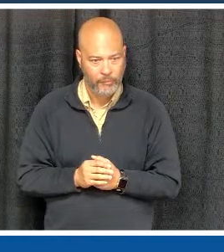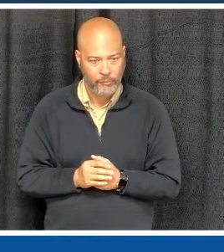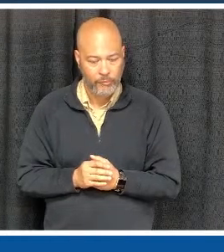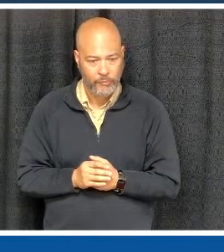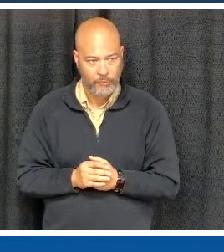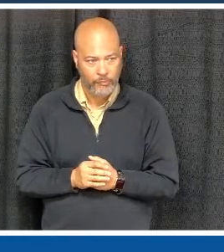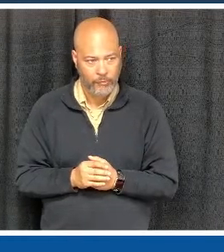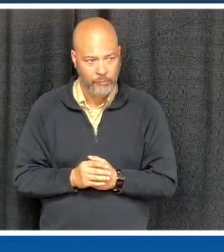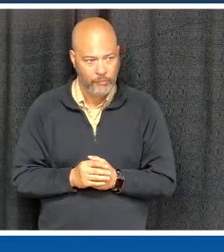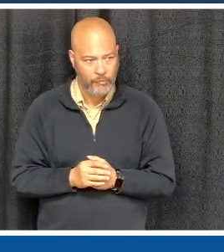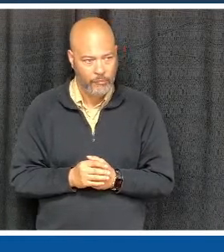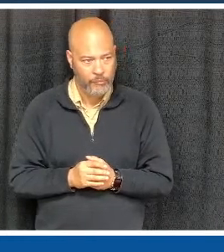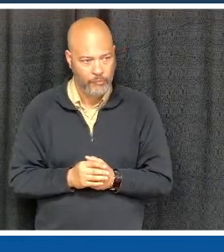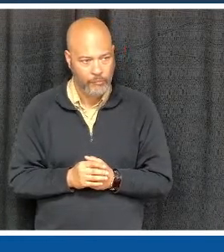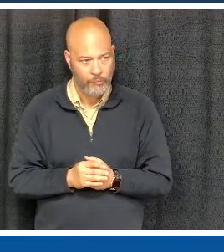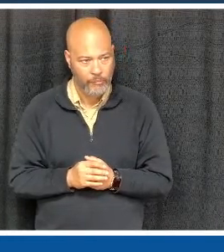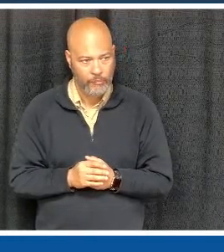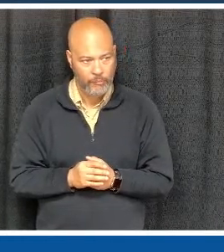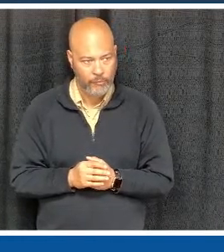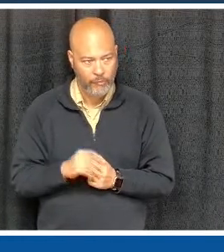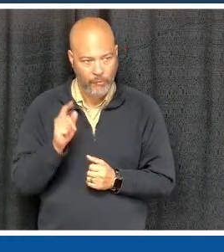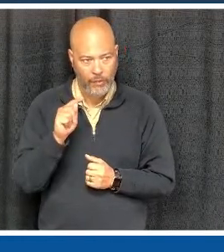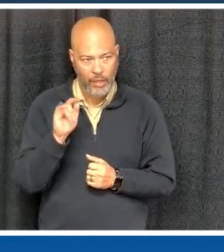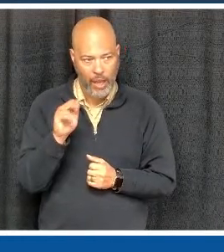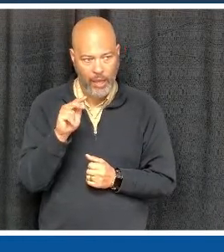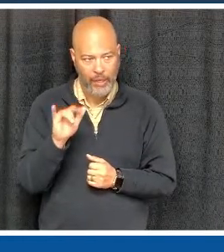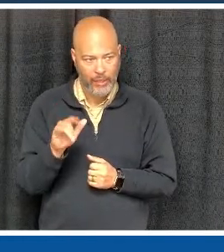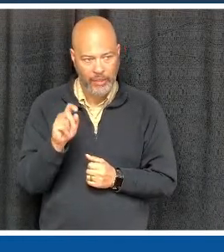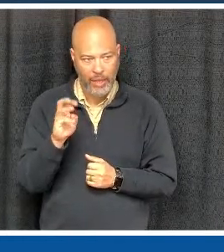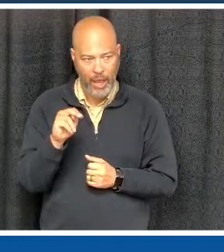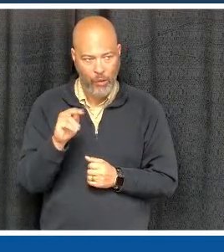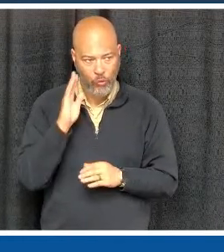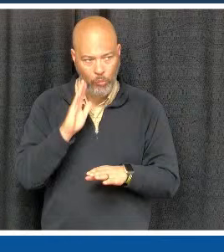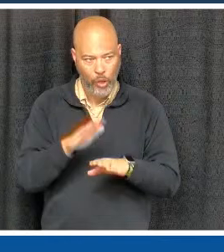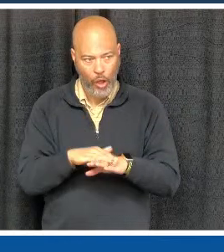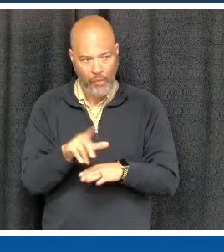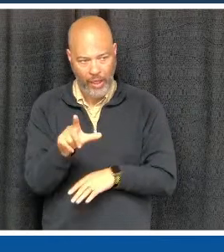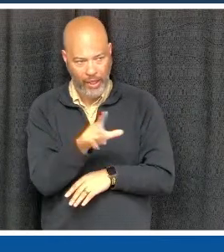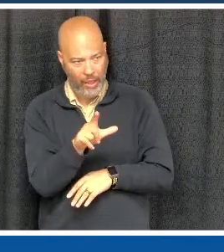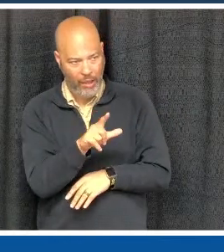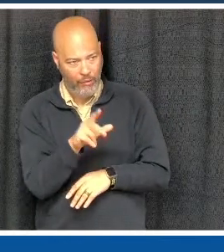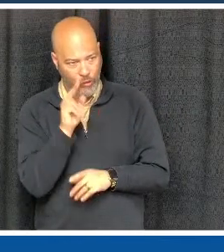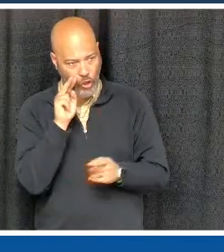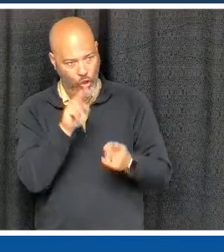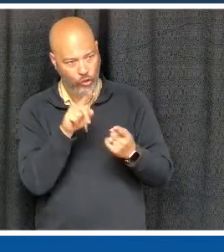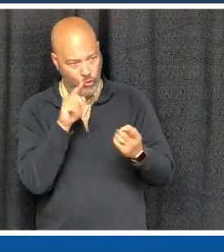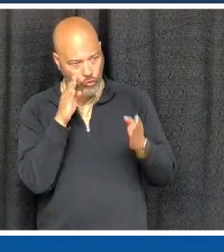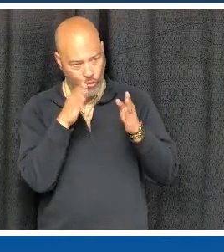And Tiny Town Road looking, the entrance would be on your left here. You're looking back toward exit 1.